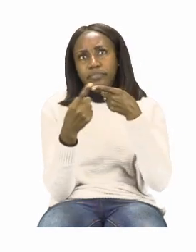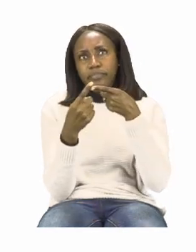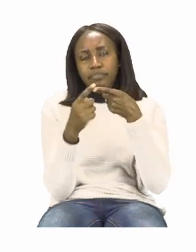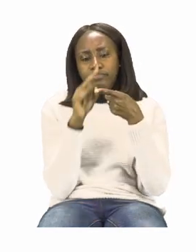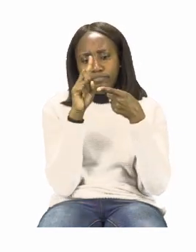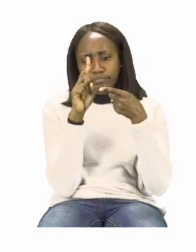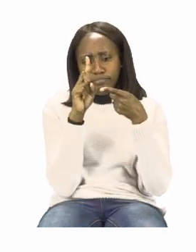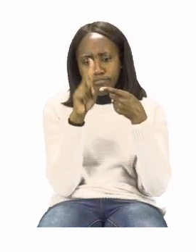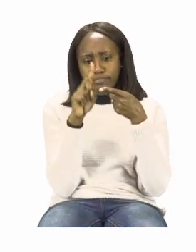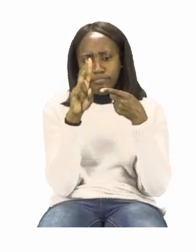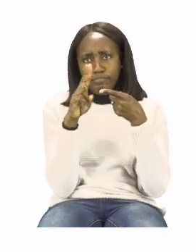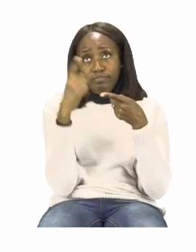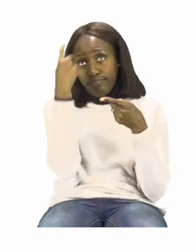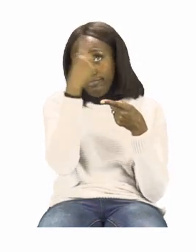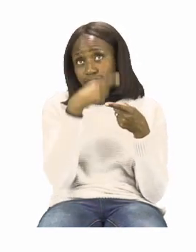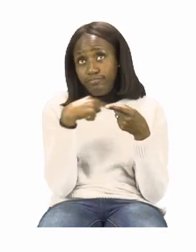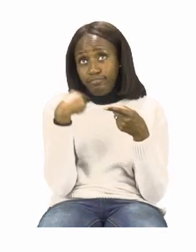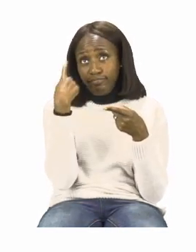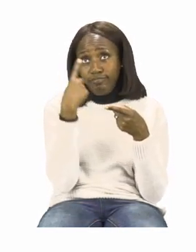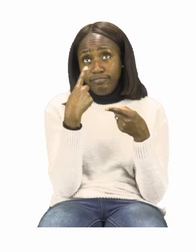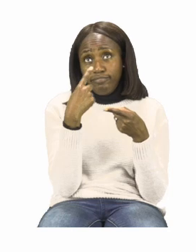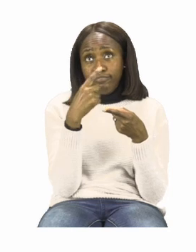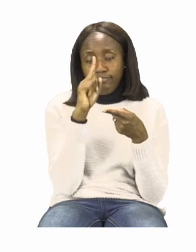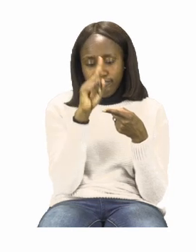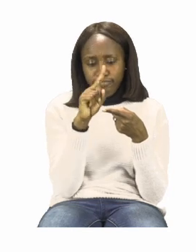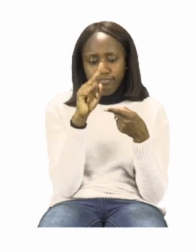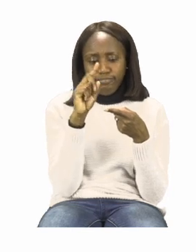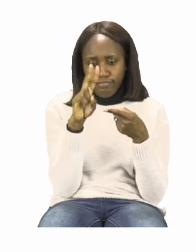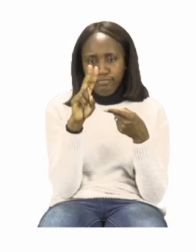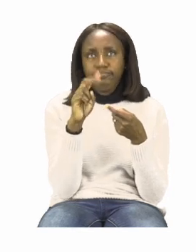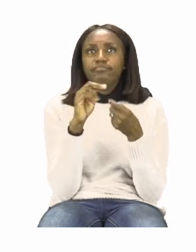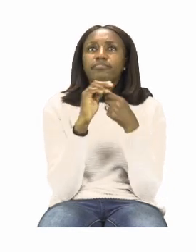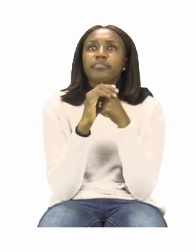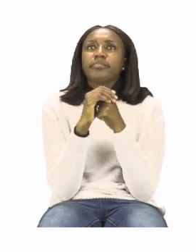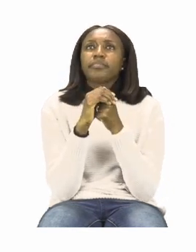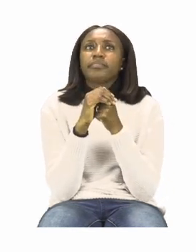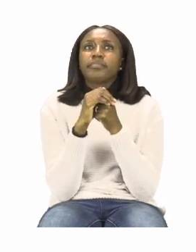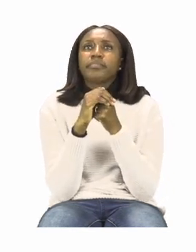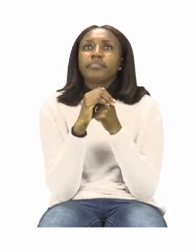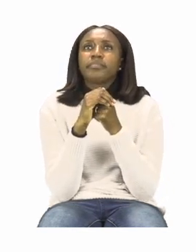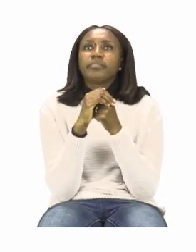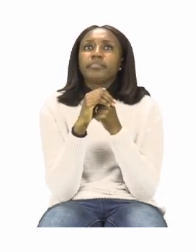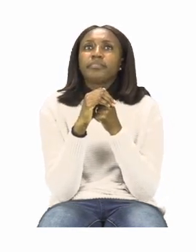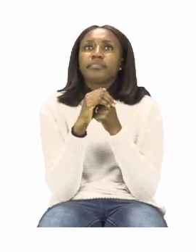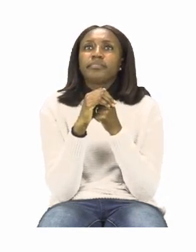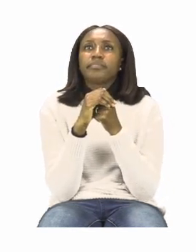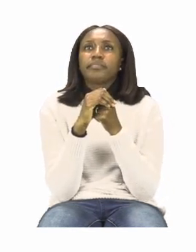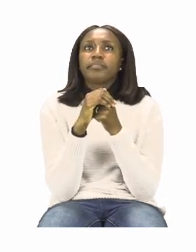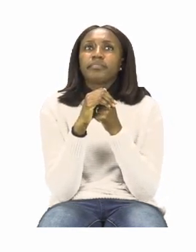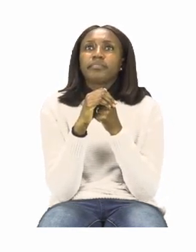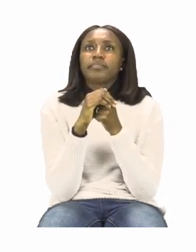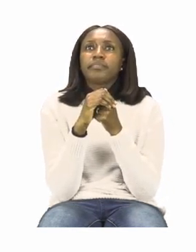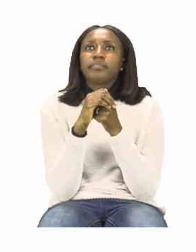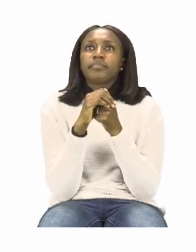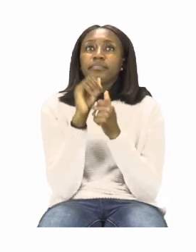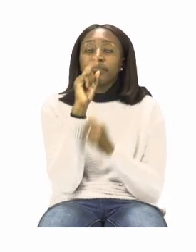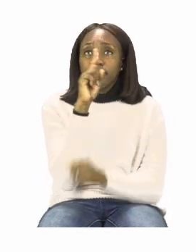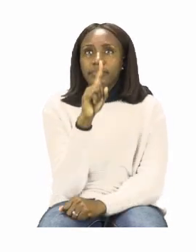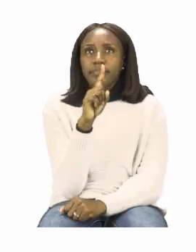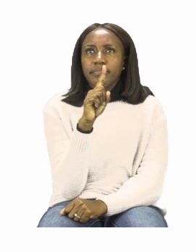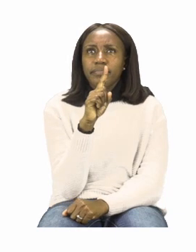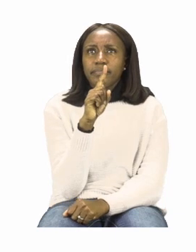1, 2 faces. Let's count together one more time.